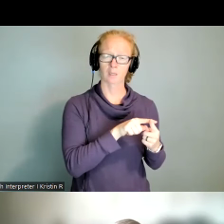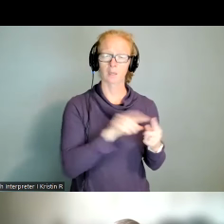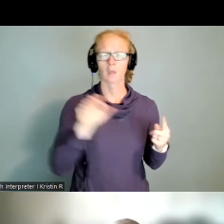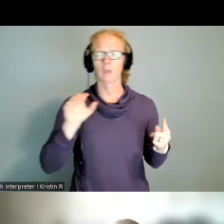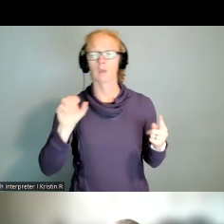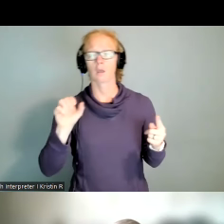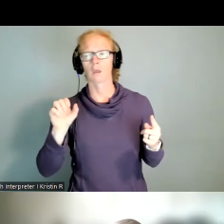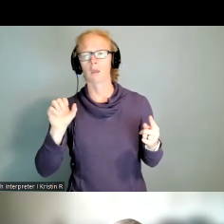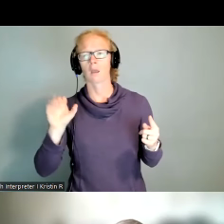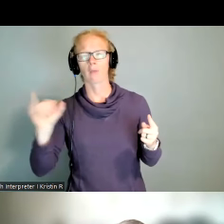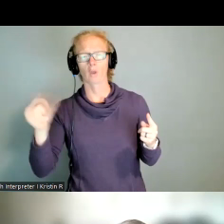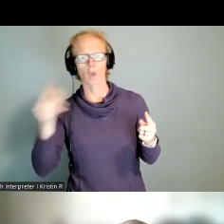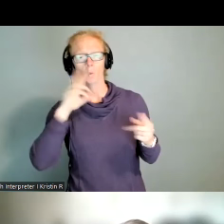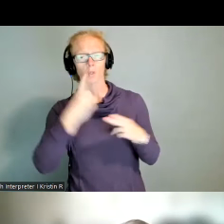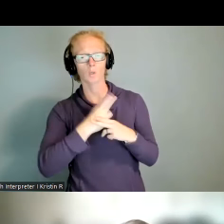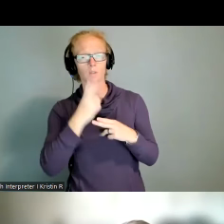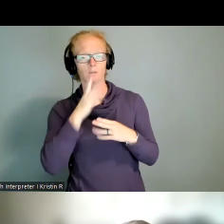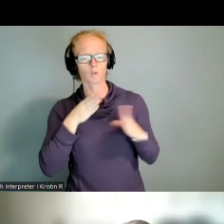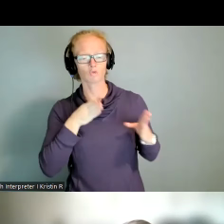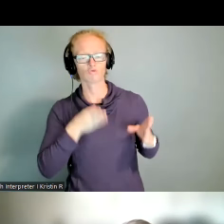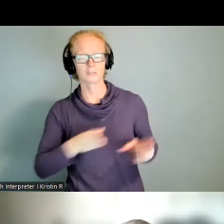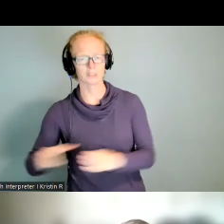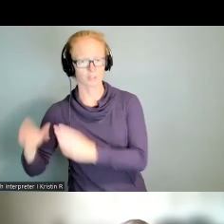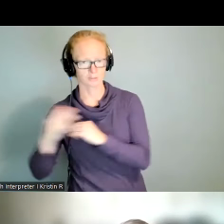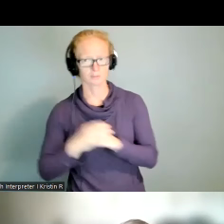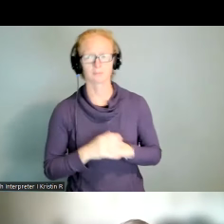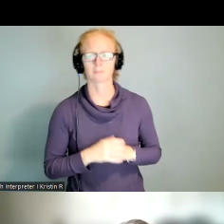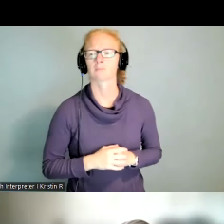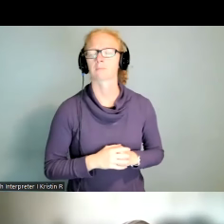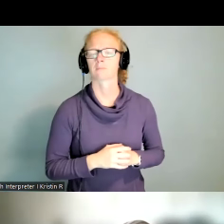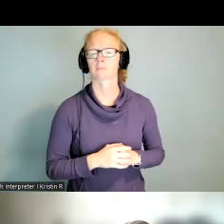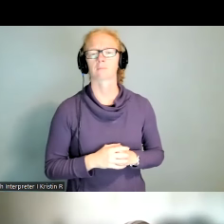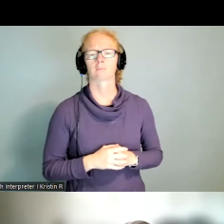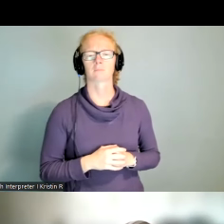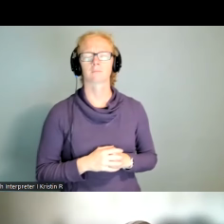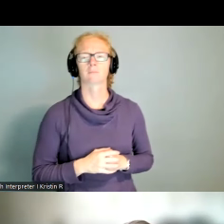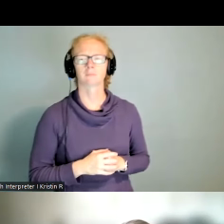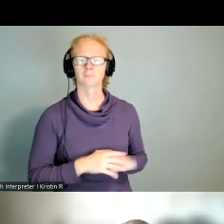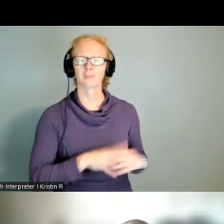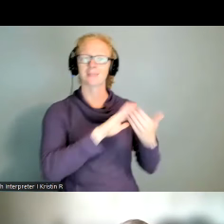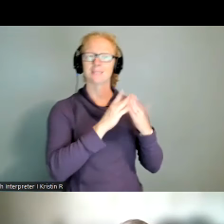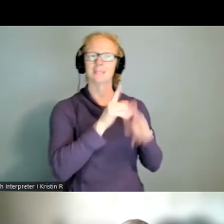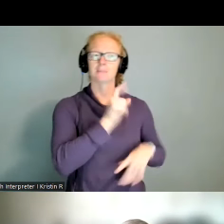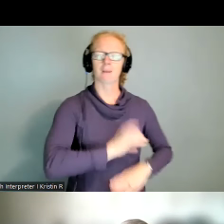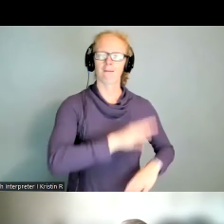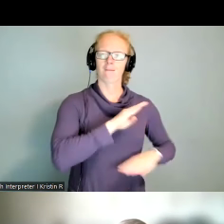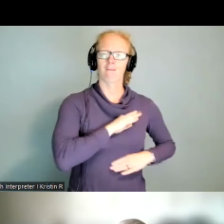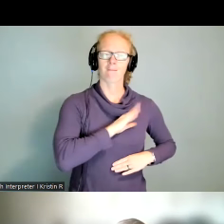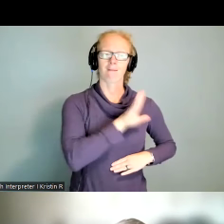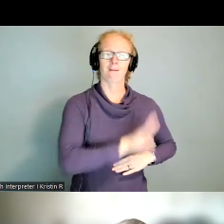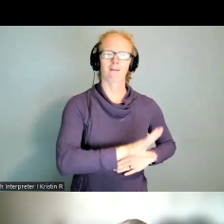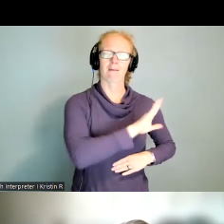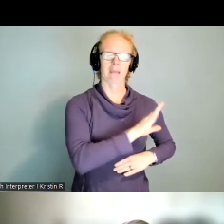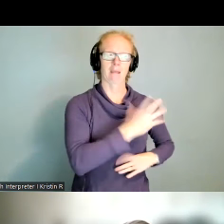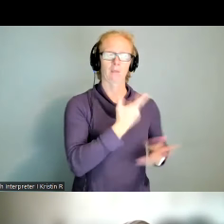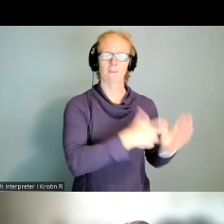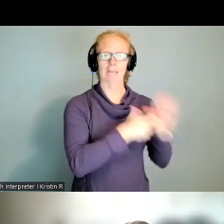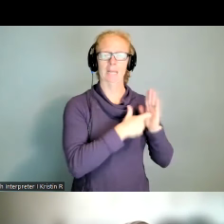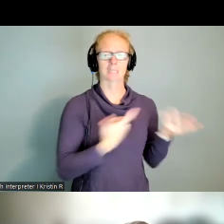it strategically. So, of course, cities have to satisfy their RENA